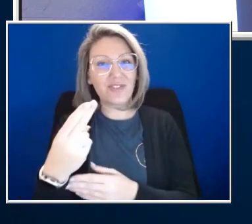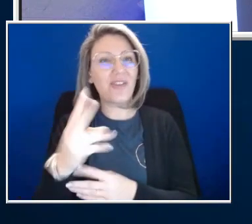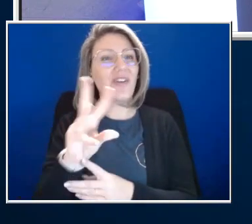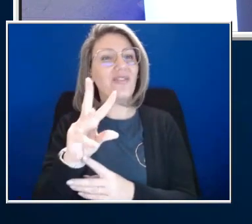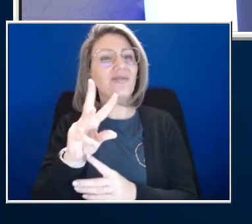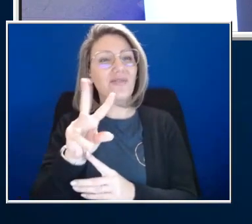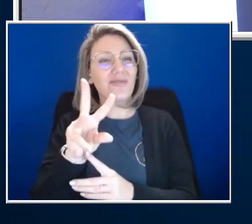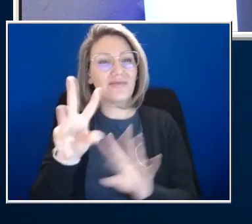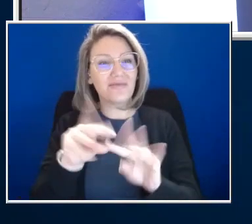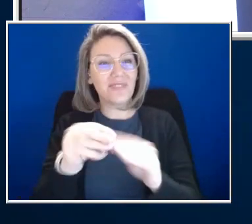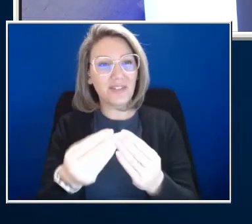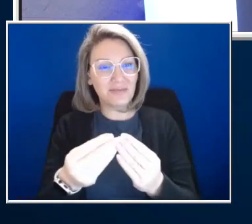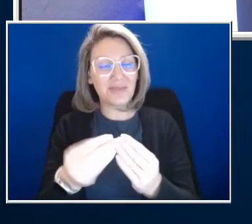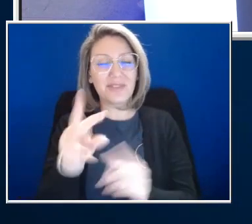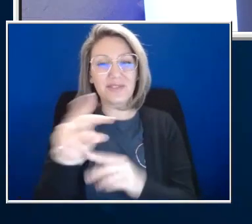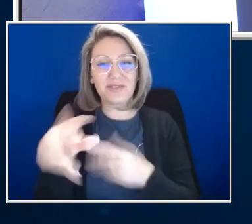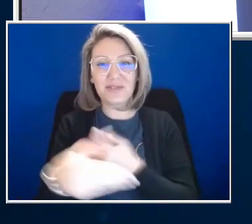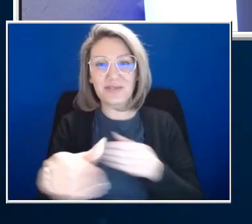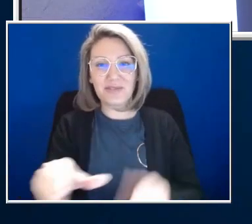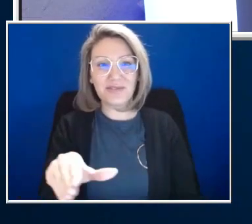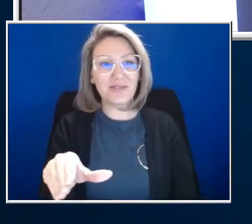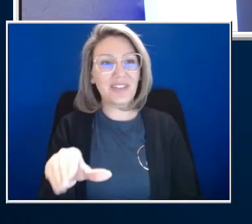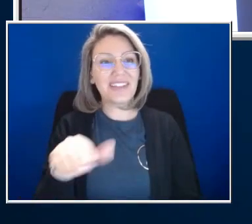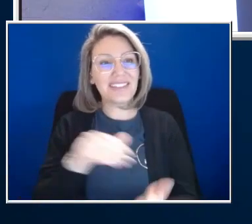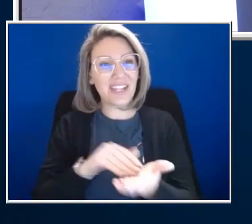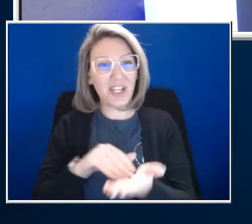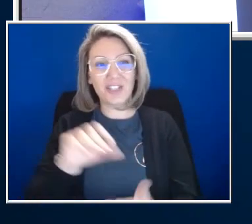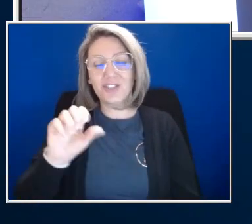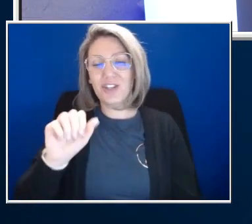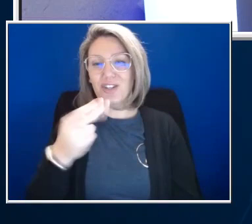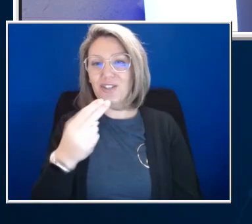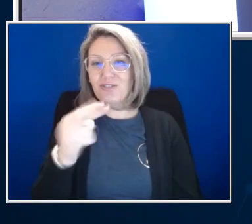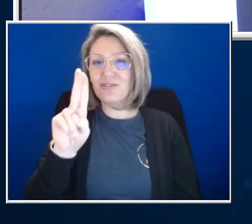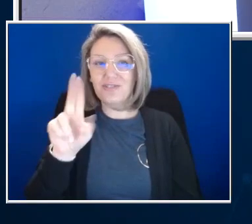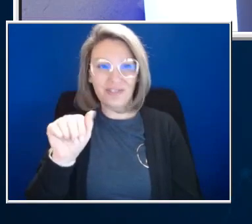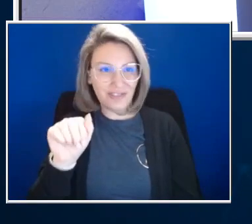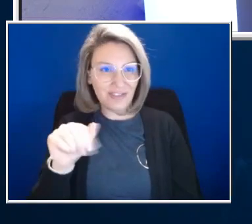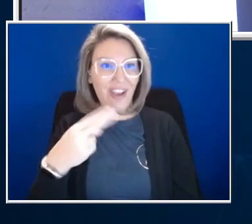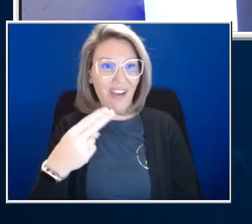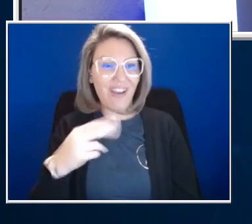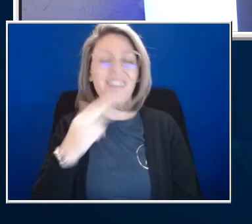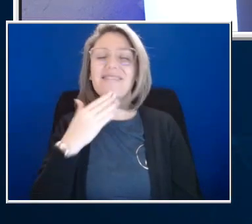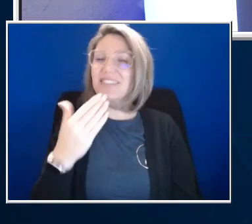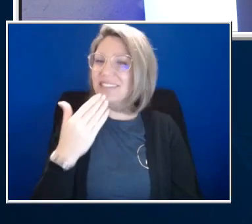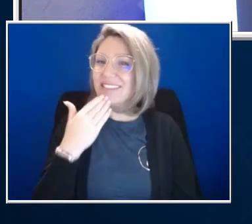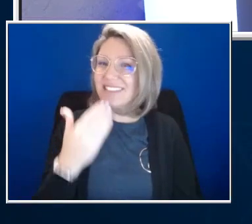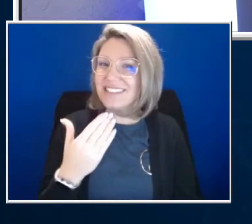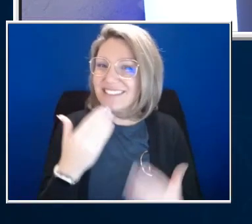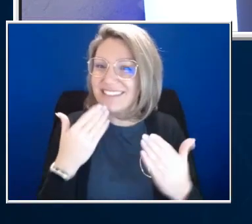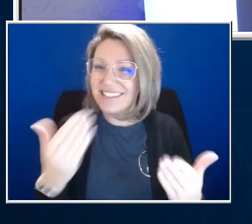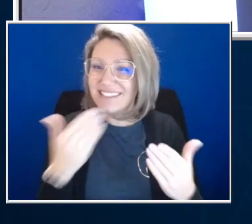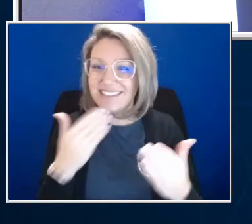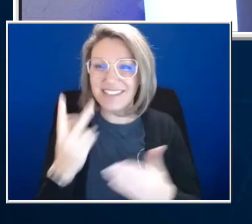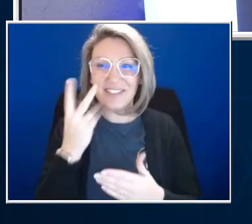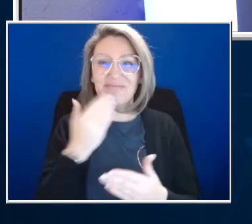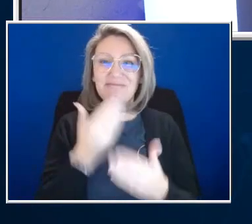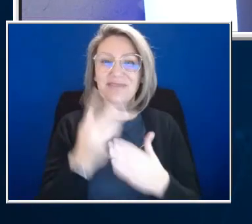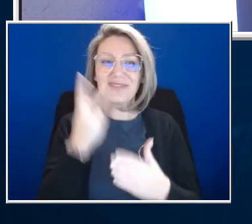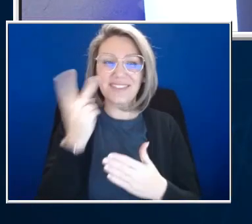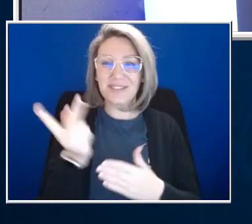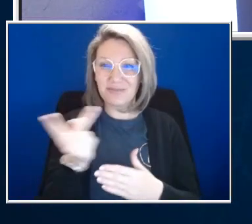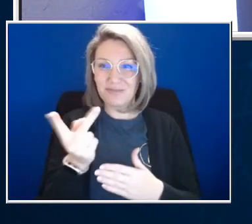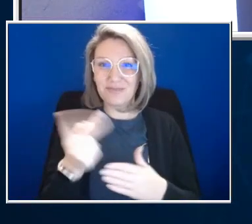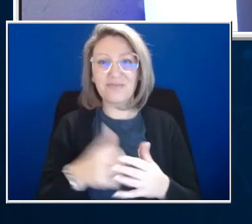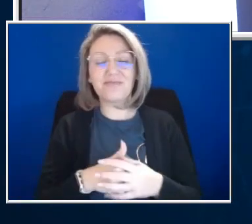Shah, Corey and Christina's cardiologist. How are you? Good. Thanks for having me. Good to see you guys, Christine and